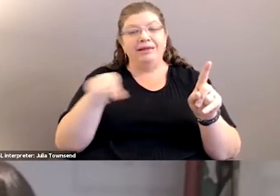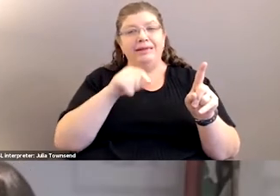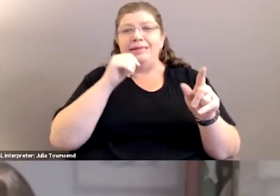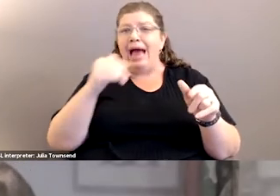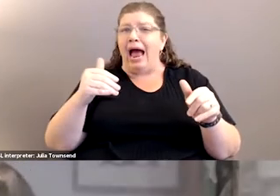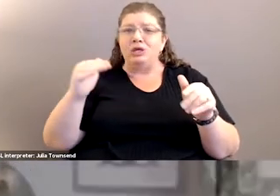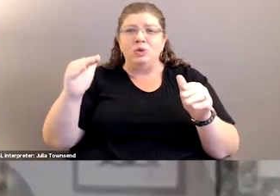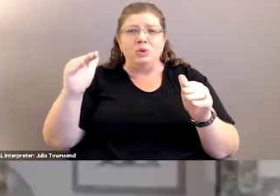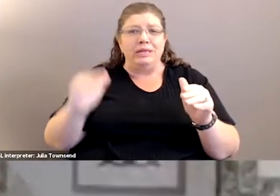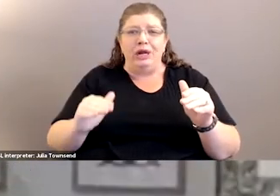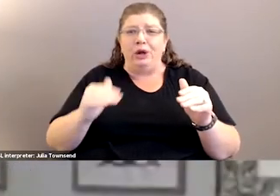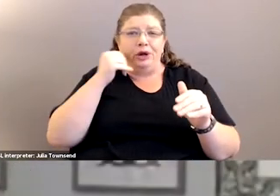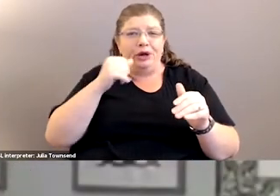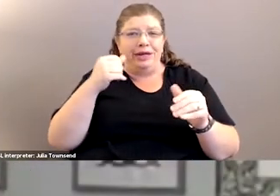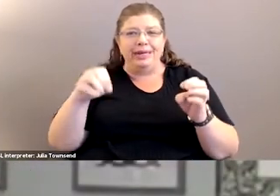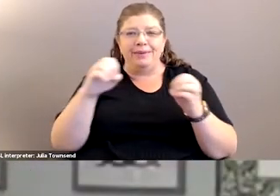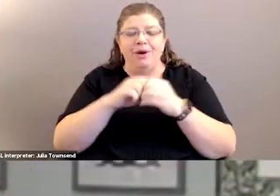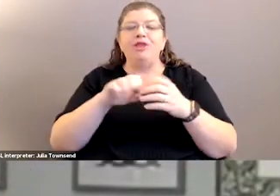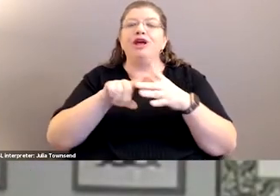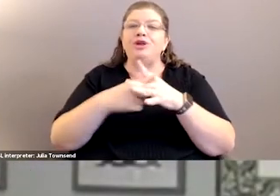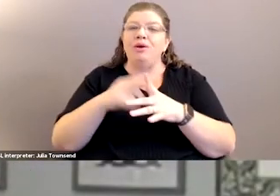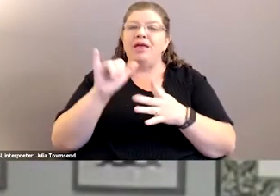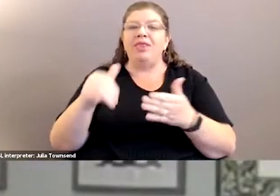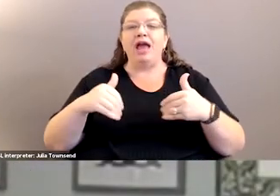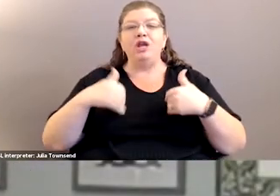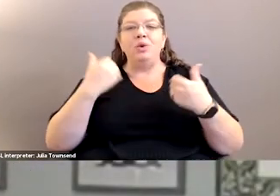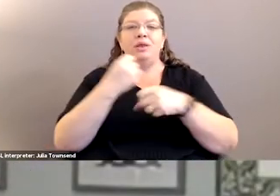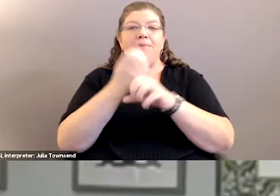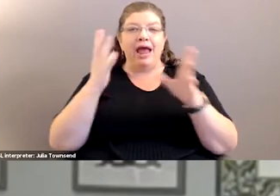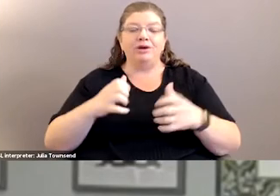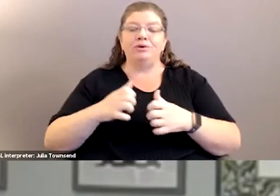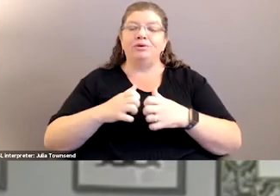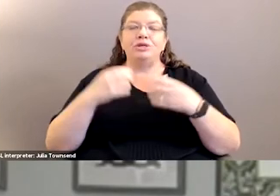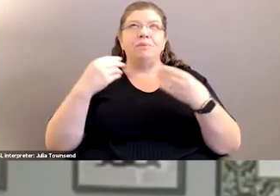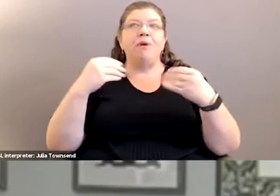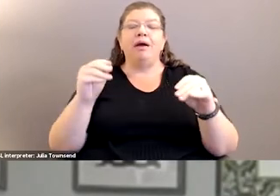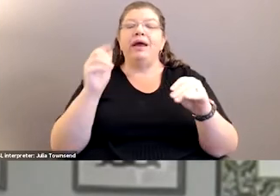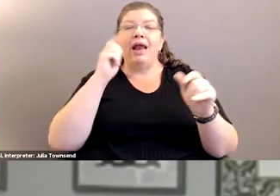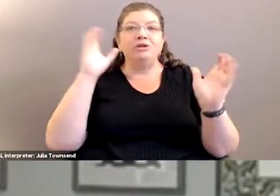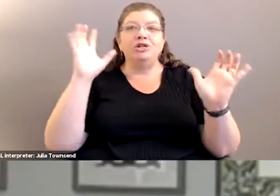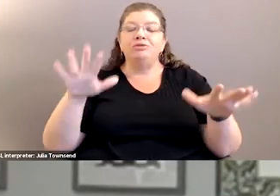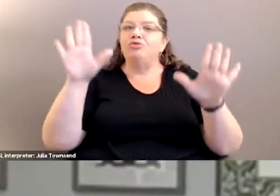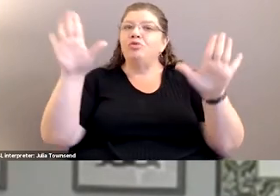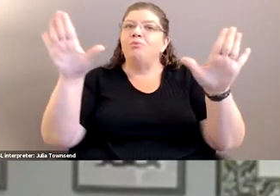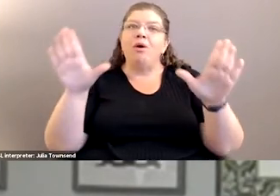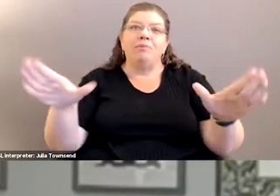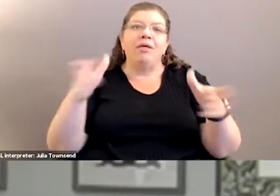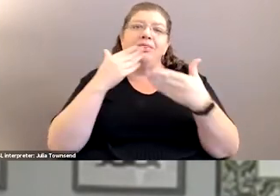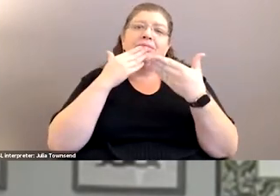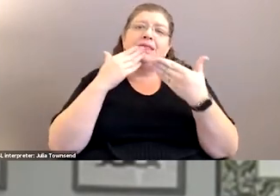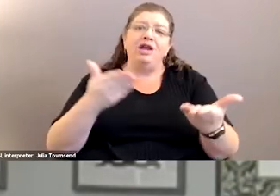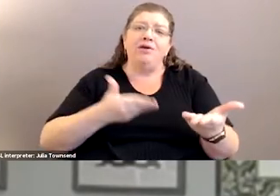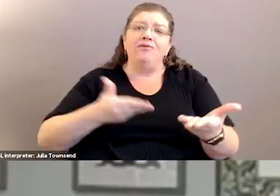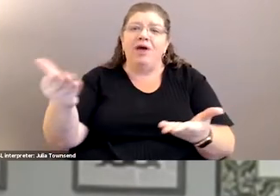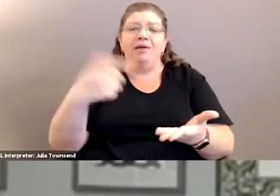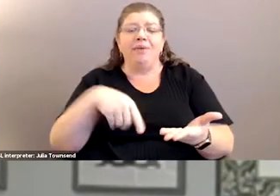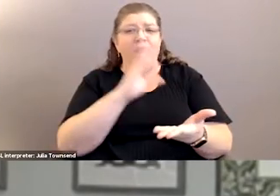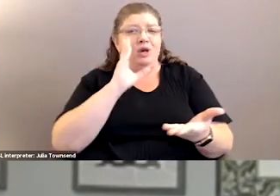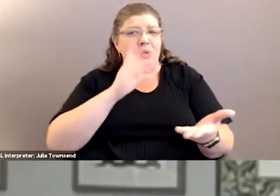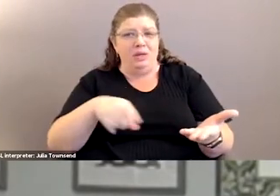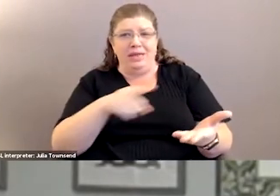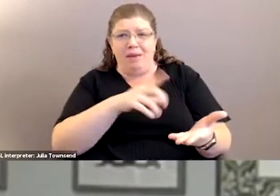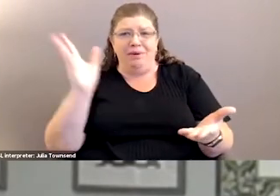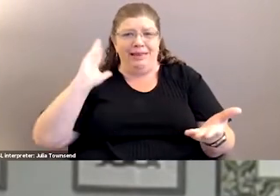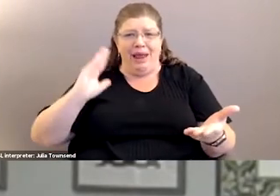anymore that started the youth makers market and just remarkable i'm glad thank you so much for inviting them i knew them when they were